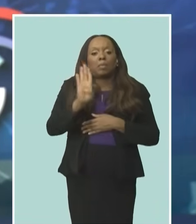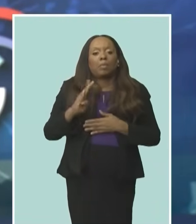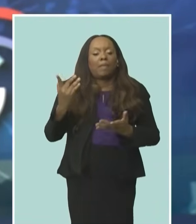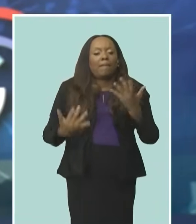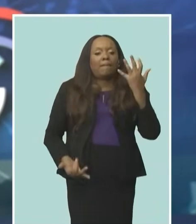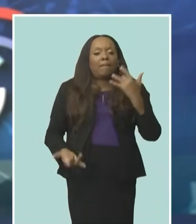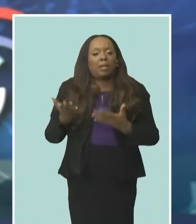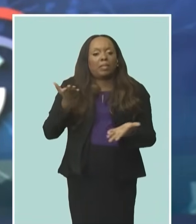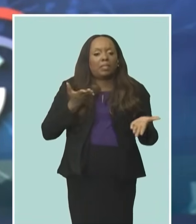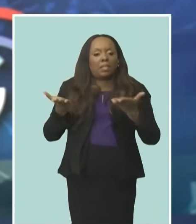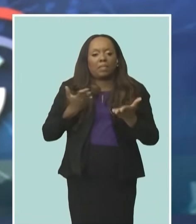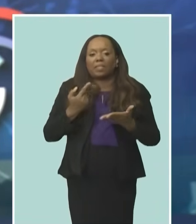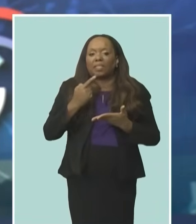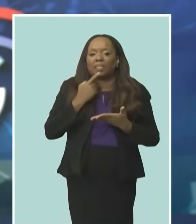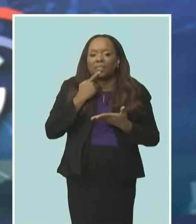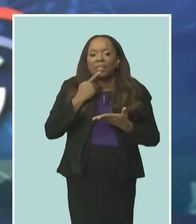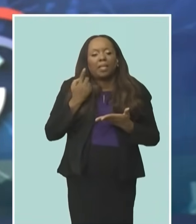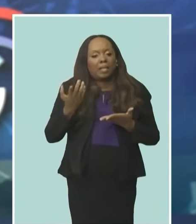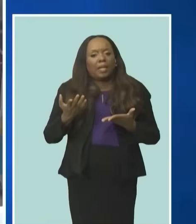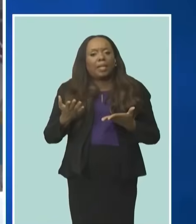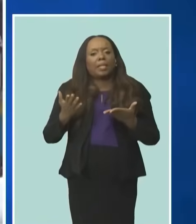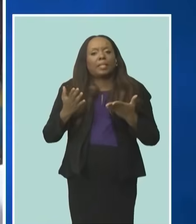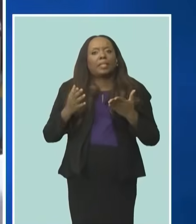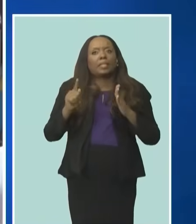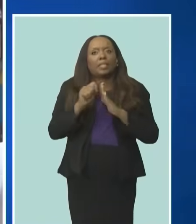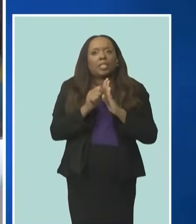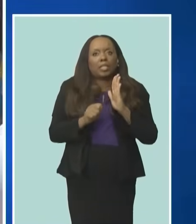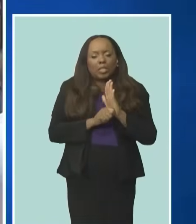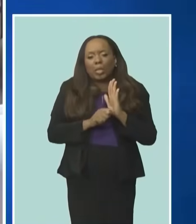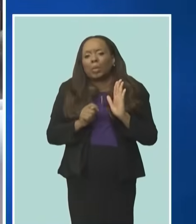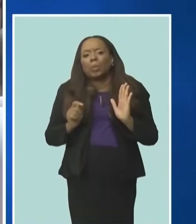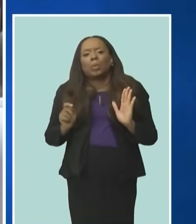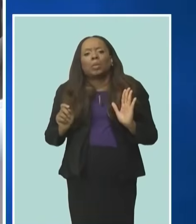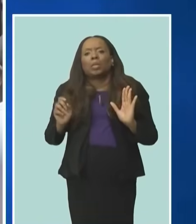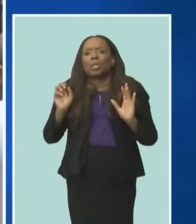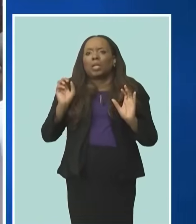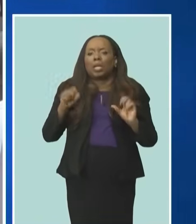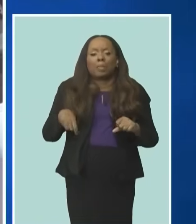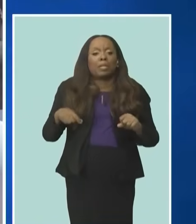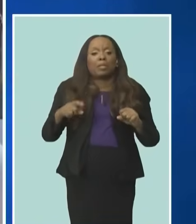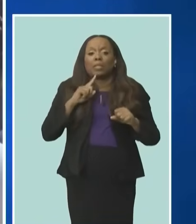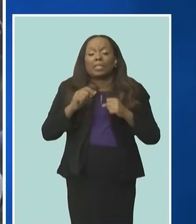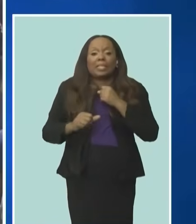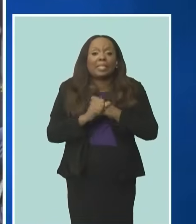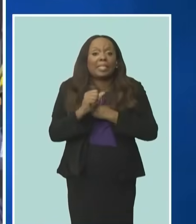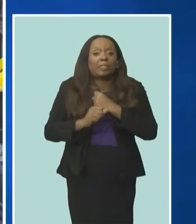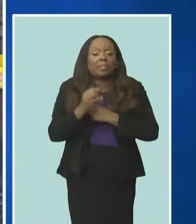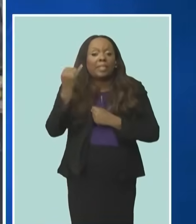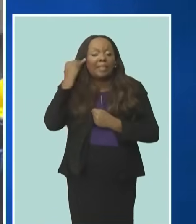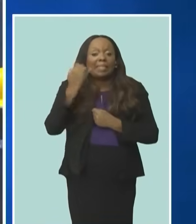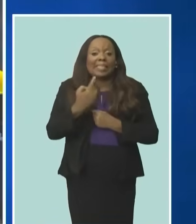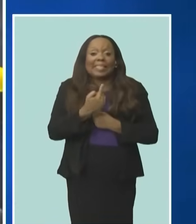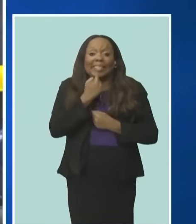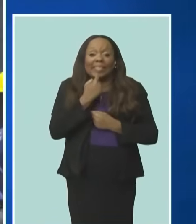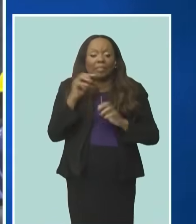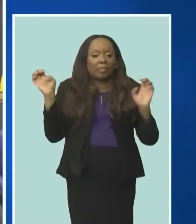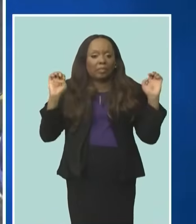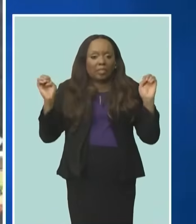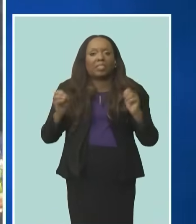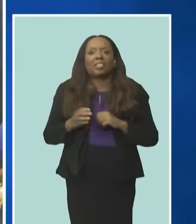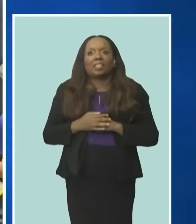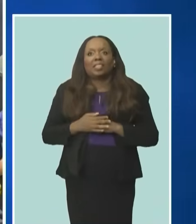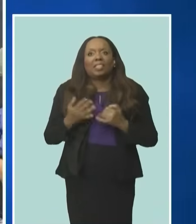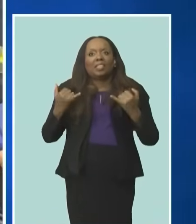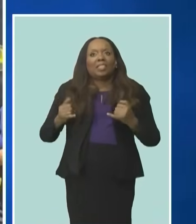alarm regarding fire hazards within the city, an access test in Swan Street today highlighted the extent of the problem. It was conducted